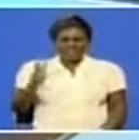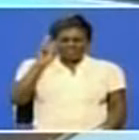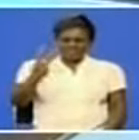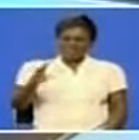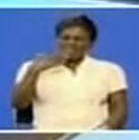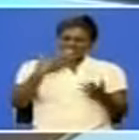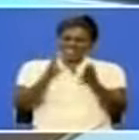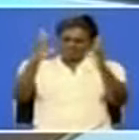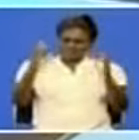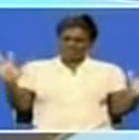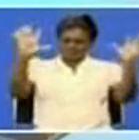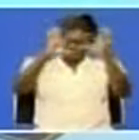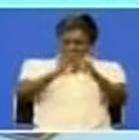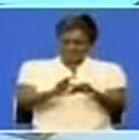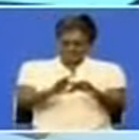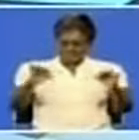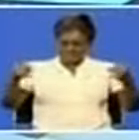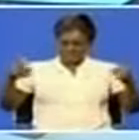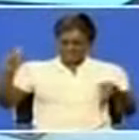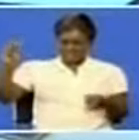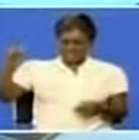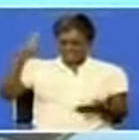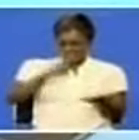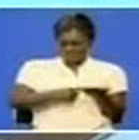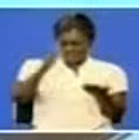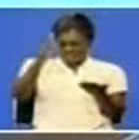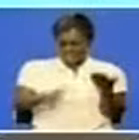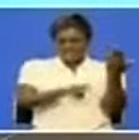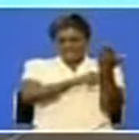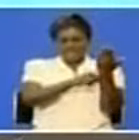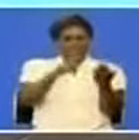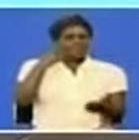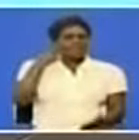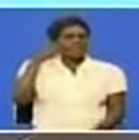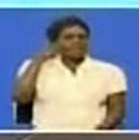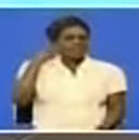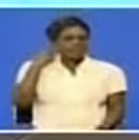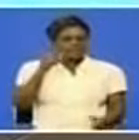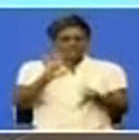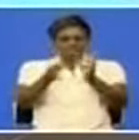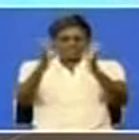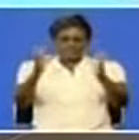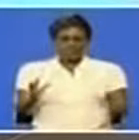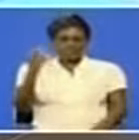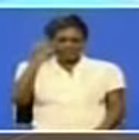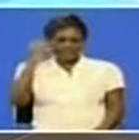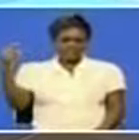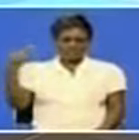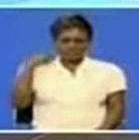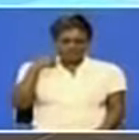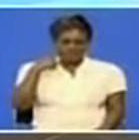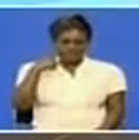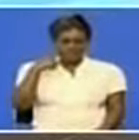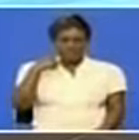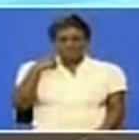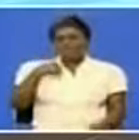Mtazamaji, asante sana kukungana nasi kwa taarifa za KTN leo wikendi. Jina langu ni Mary Kilobi na mtangazaji wa ishara ni Meresha Awiti. Na